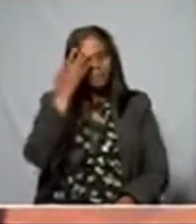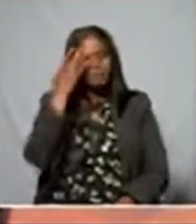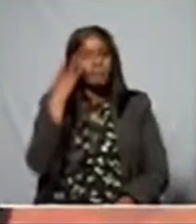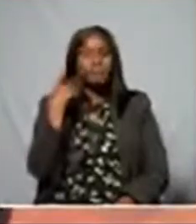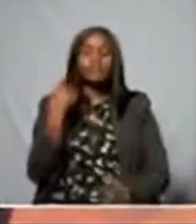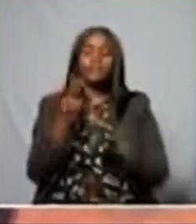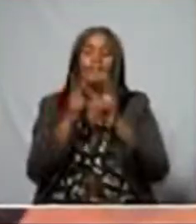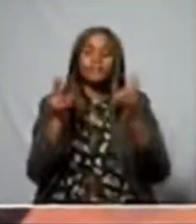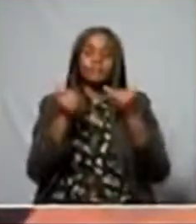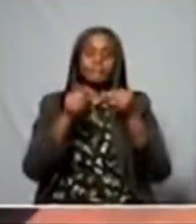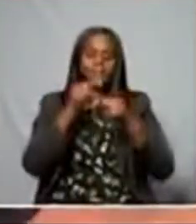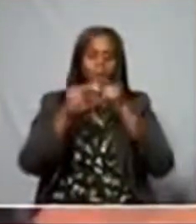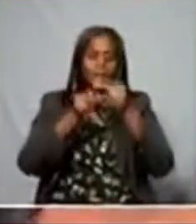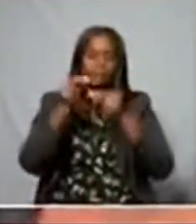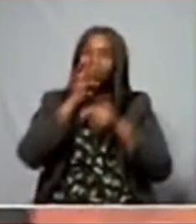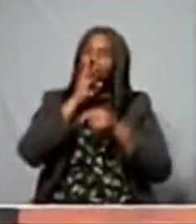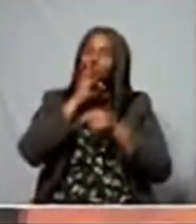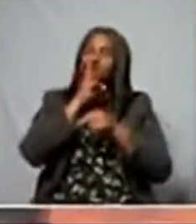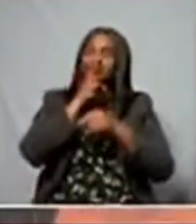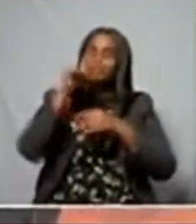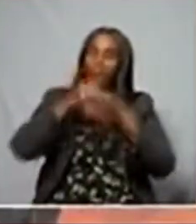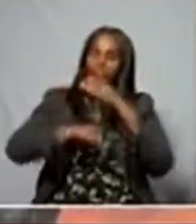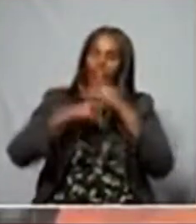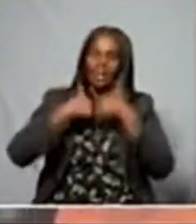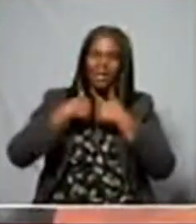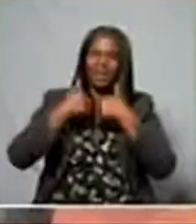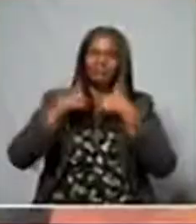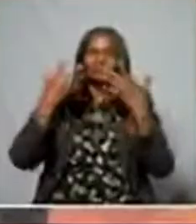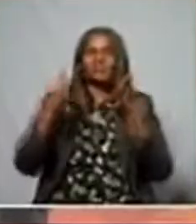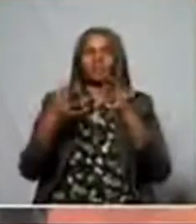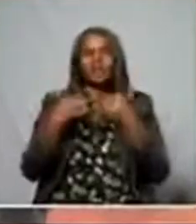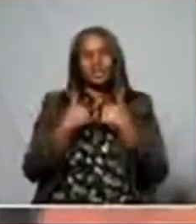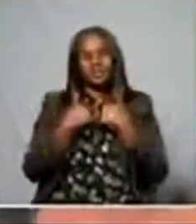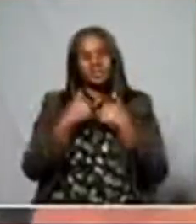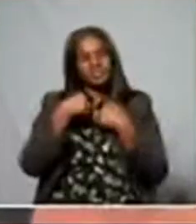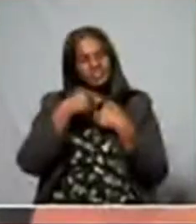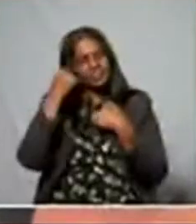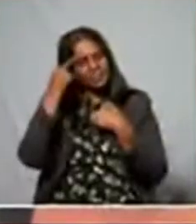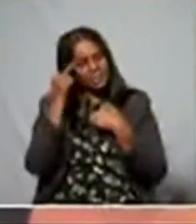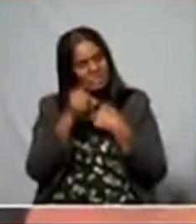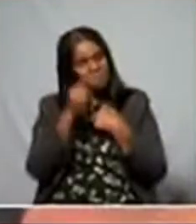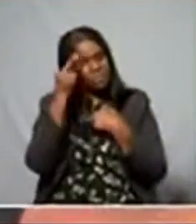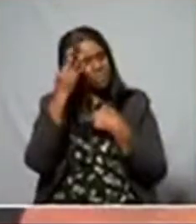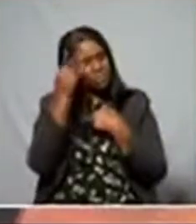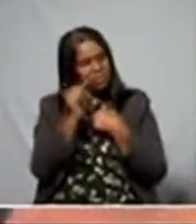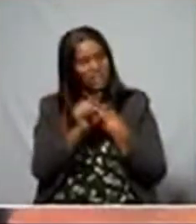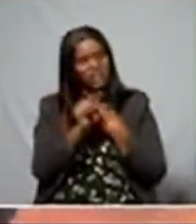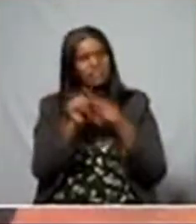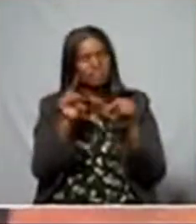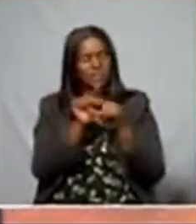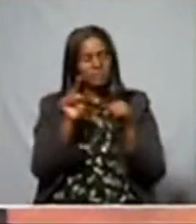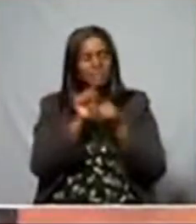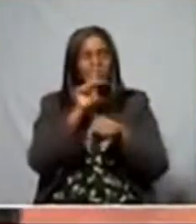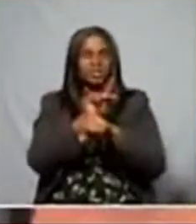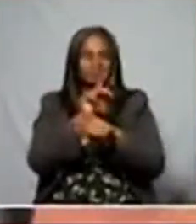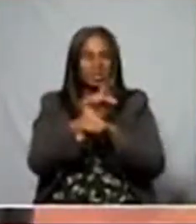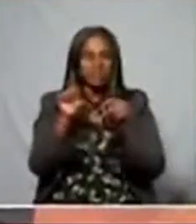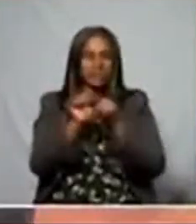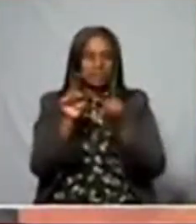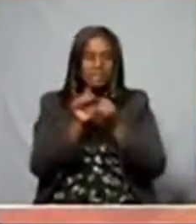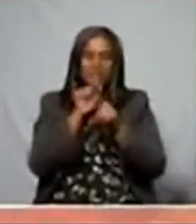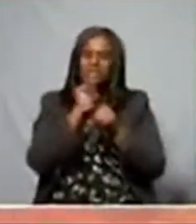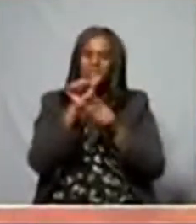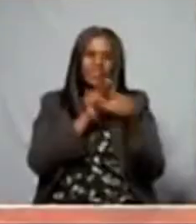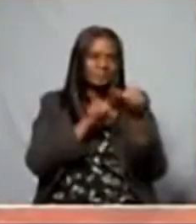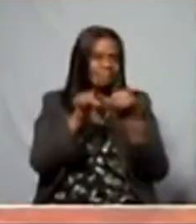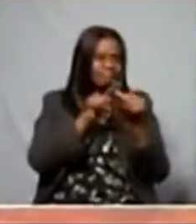So, meaning those boreholes have gotten lost. And I think this must be the reason why such projects go unaccounted